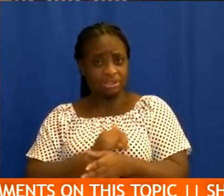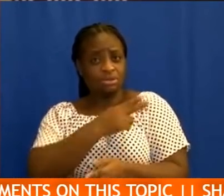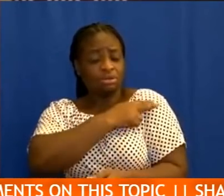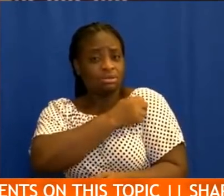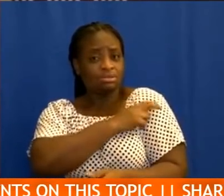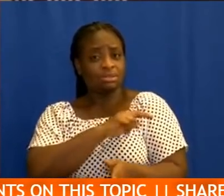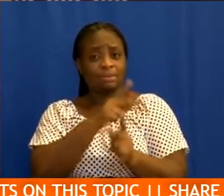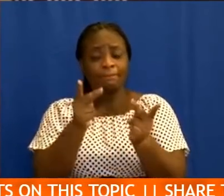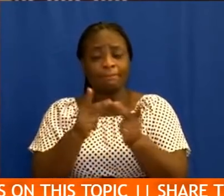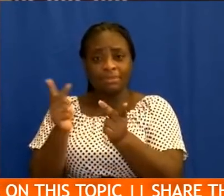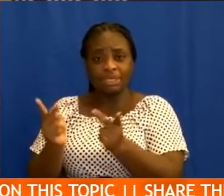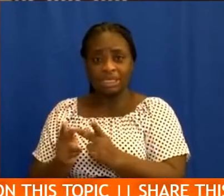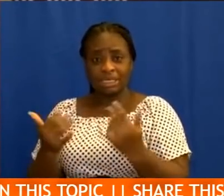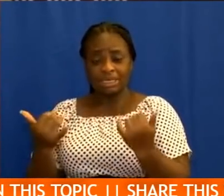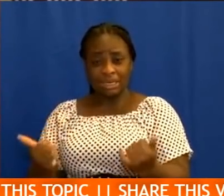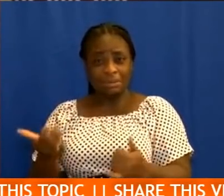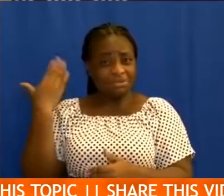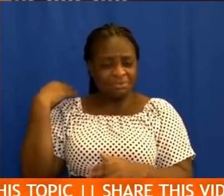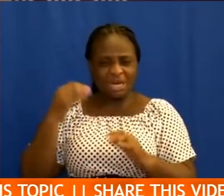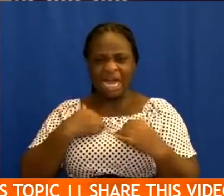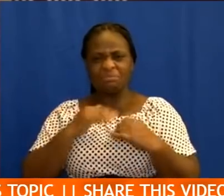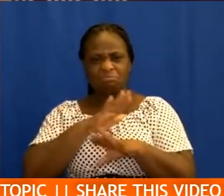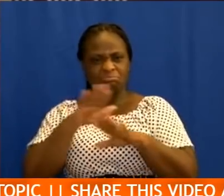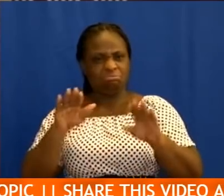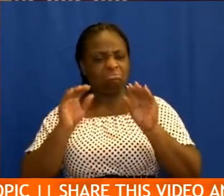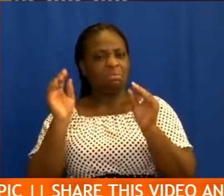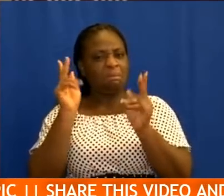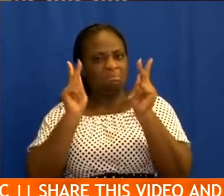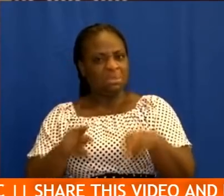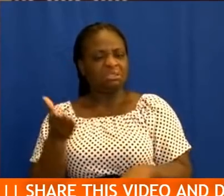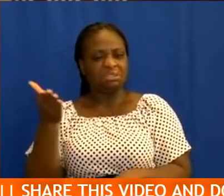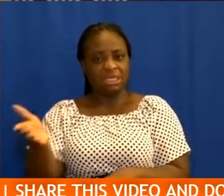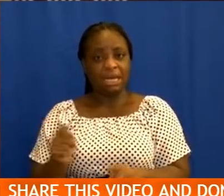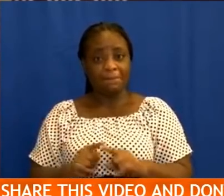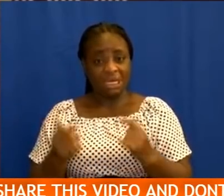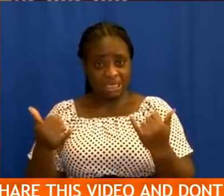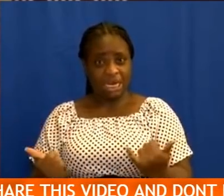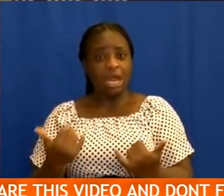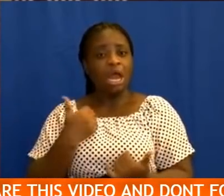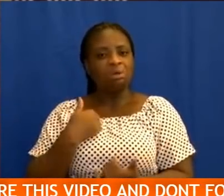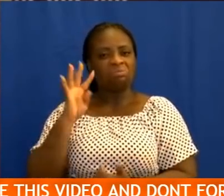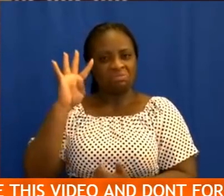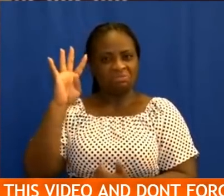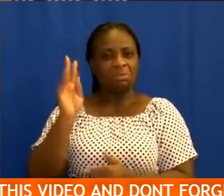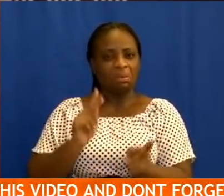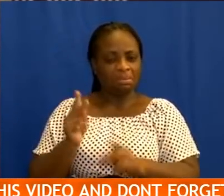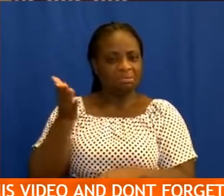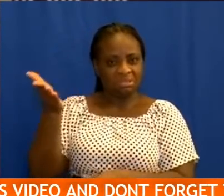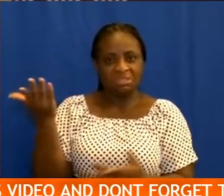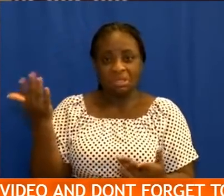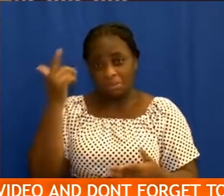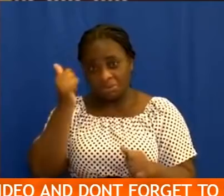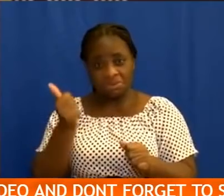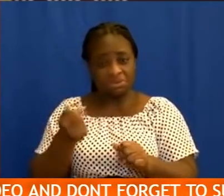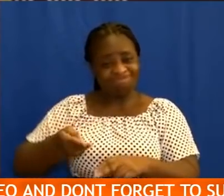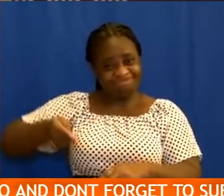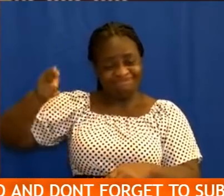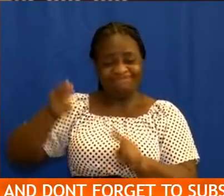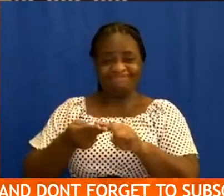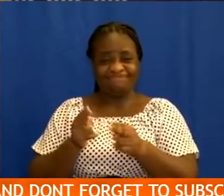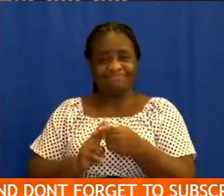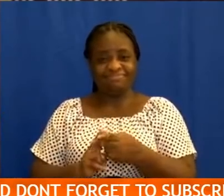now. Now, my main boss is still to the president address, no MMA. I could follow the same P, Etuja, but first, no, they Etuja